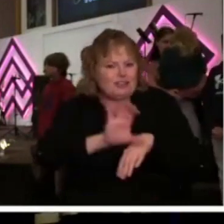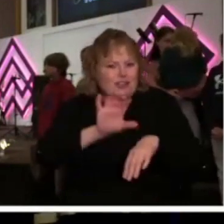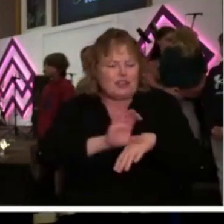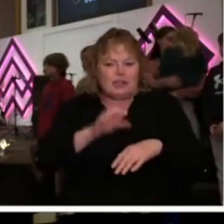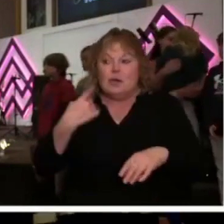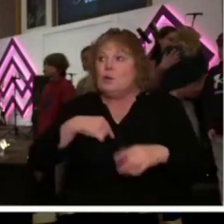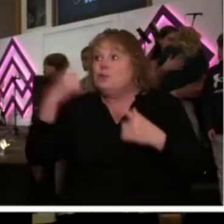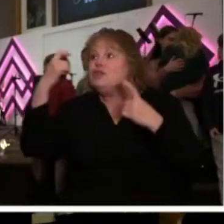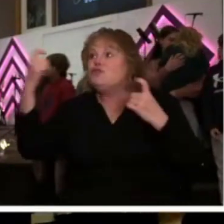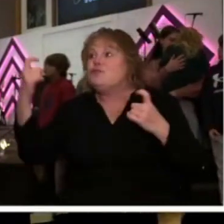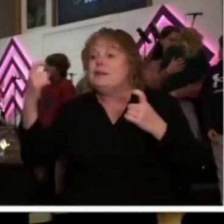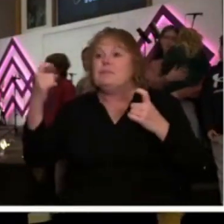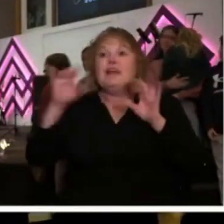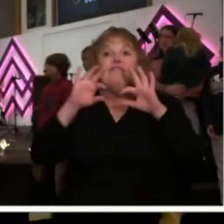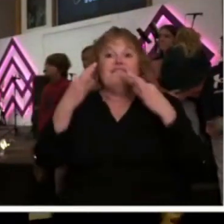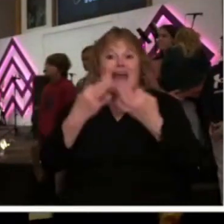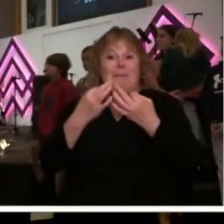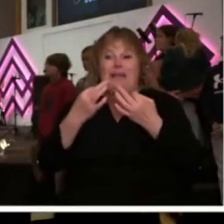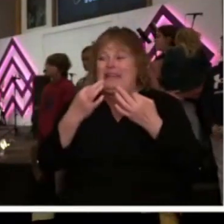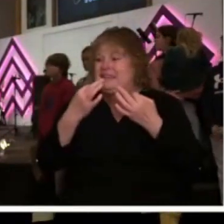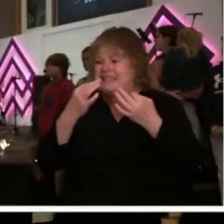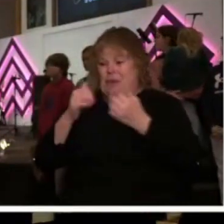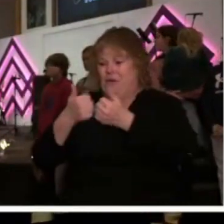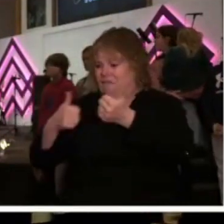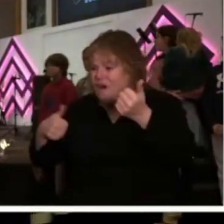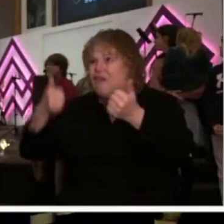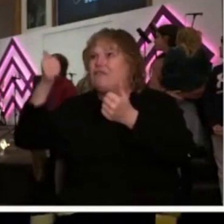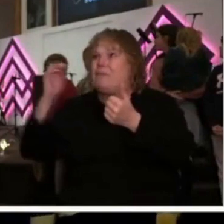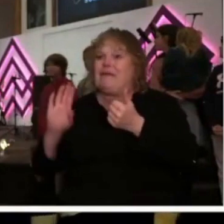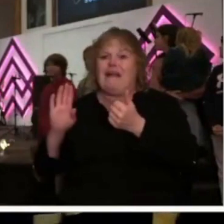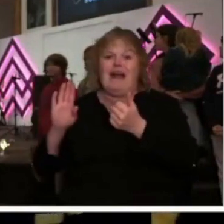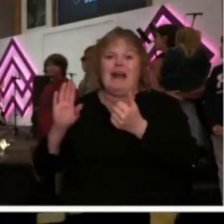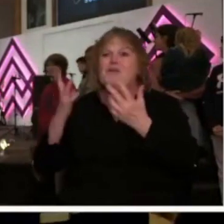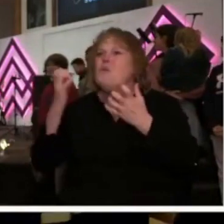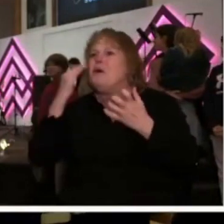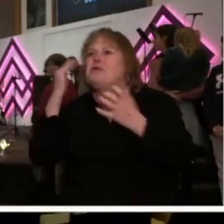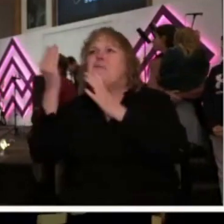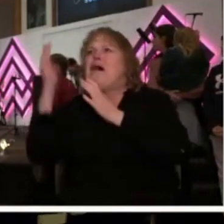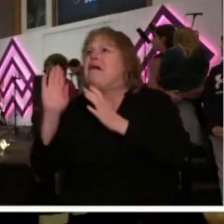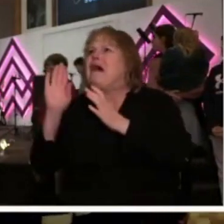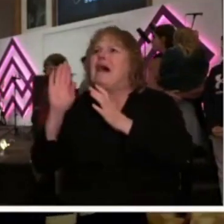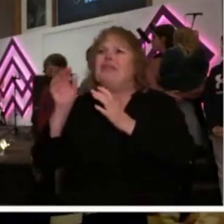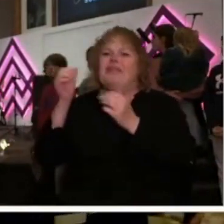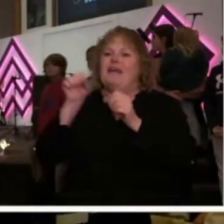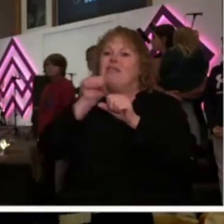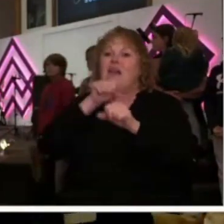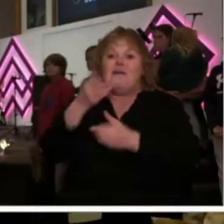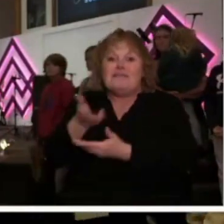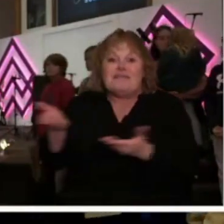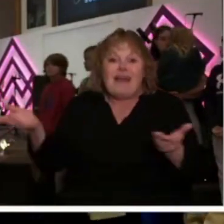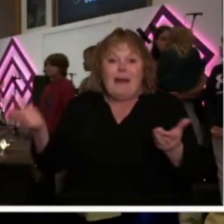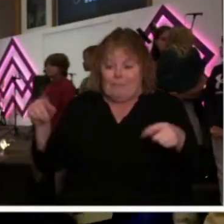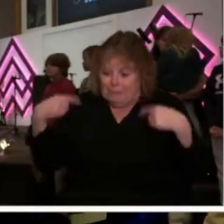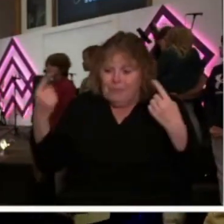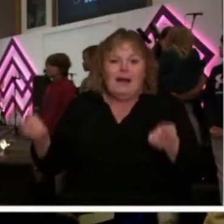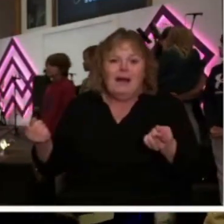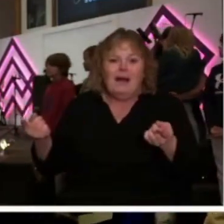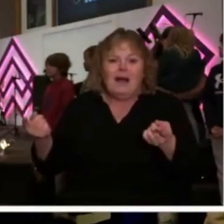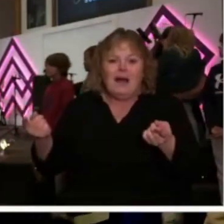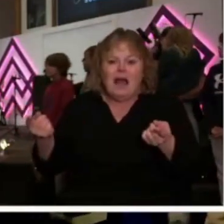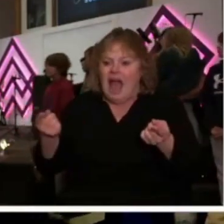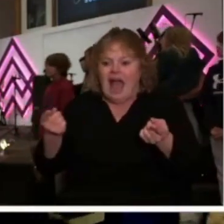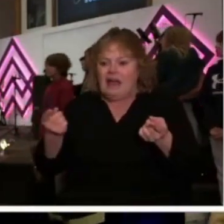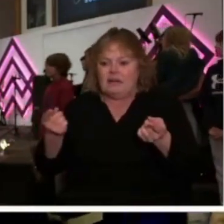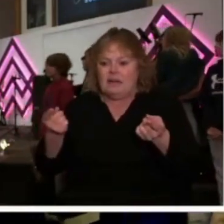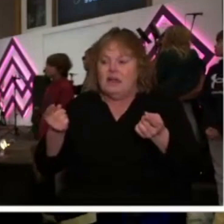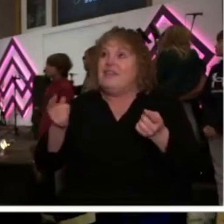dreamed of families who were far away from God, hurting and broken, waiting to hear there's a God who loves them from the foundation of the world, and that